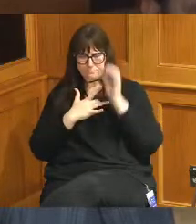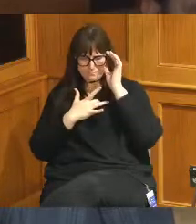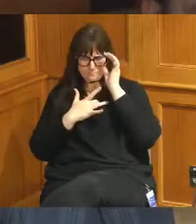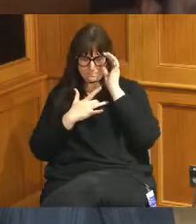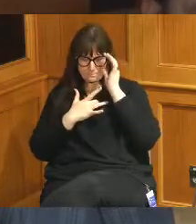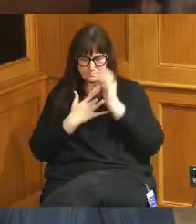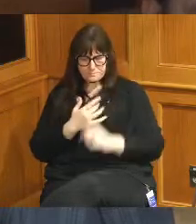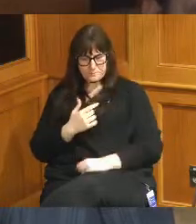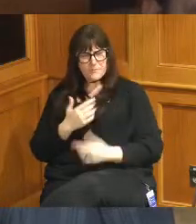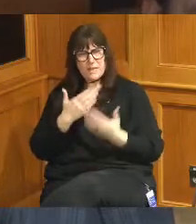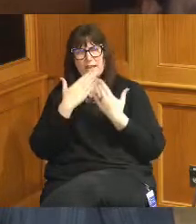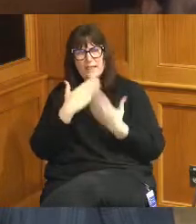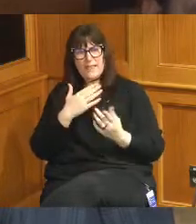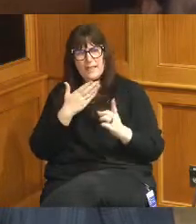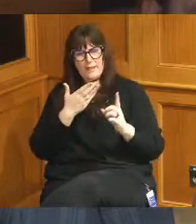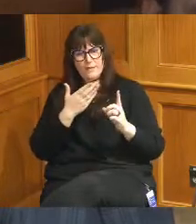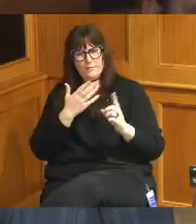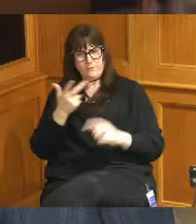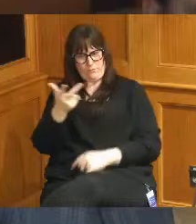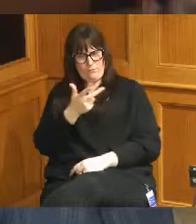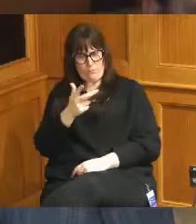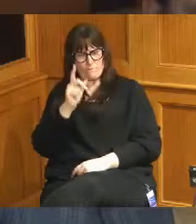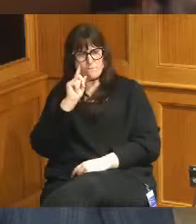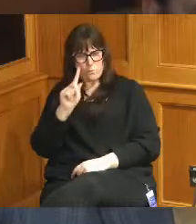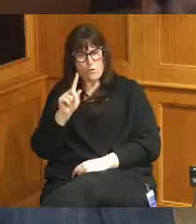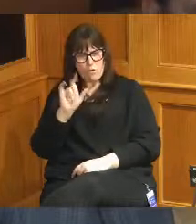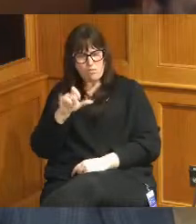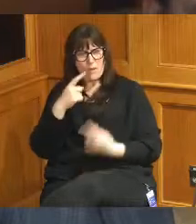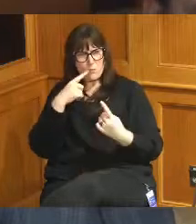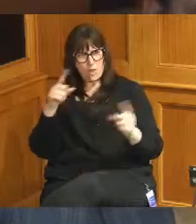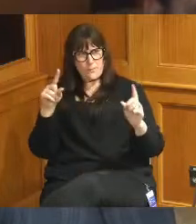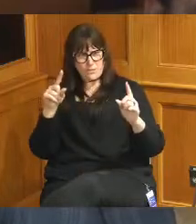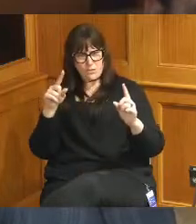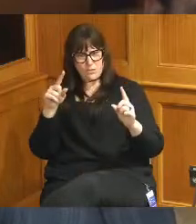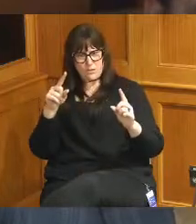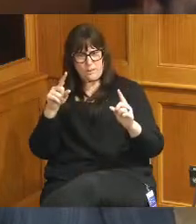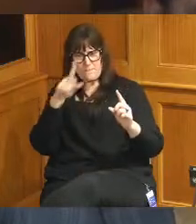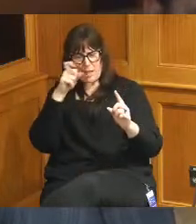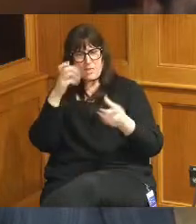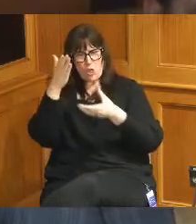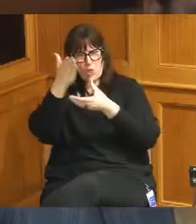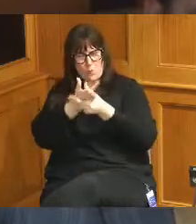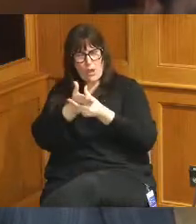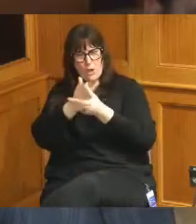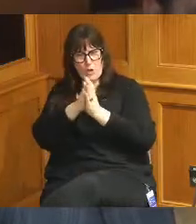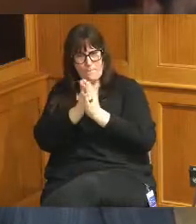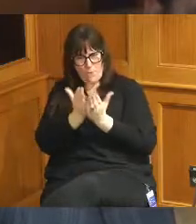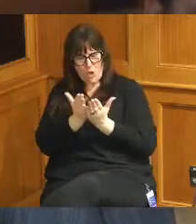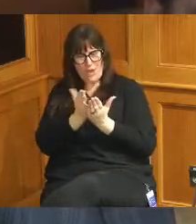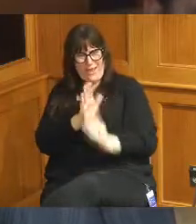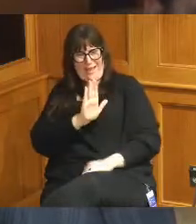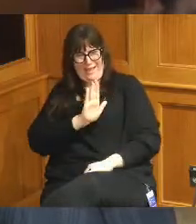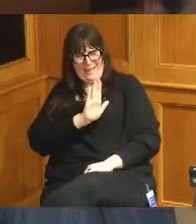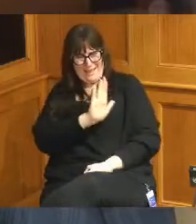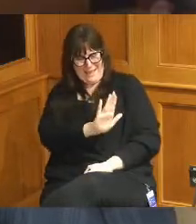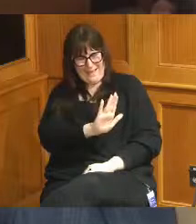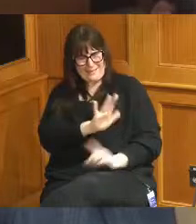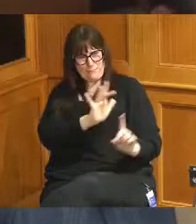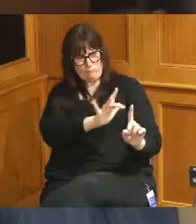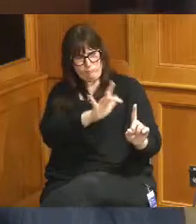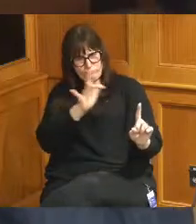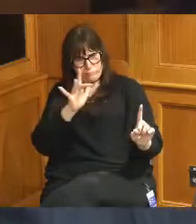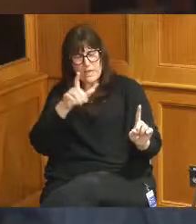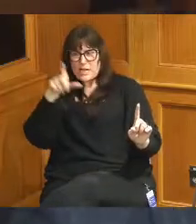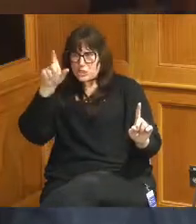and I thank you for the proclamation, because we can make sure in the record book this man's credentials, and it should be in